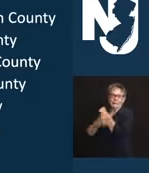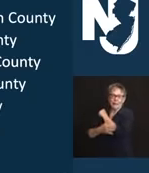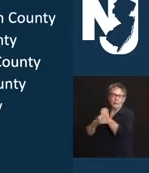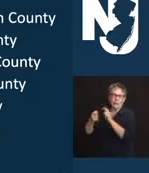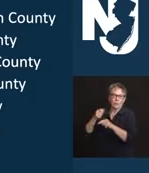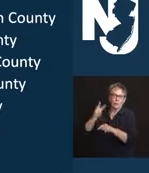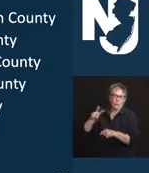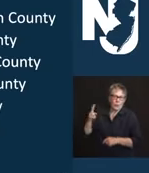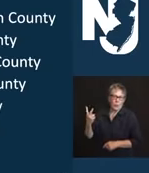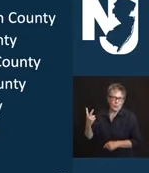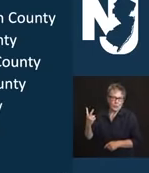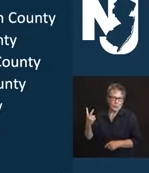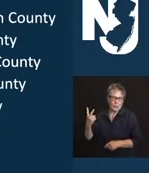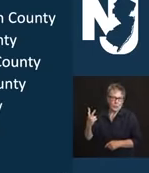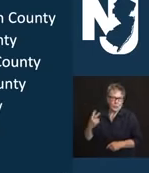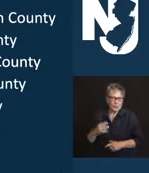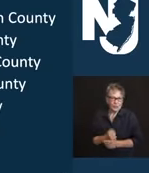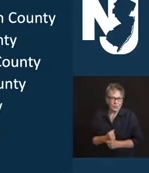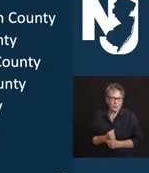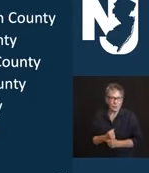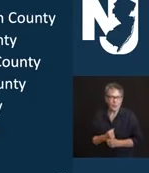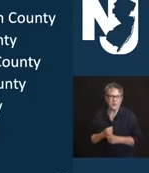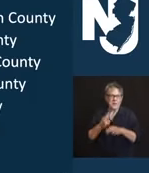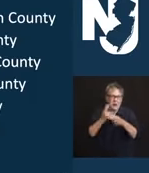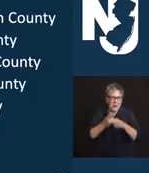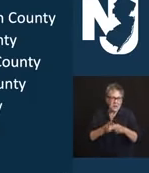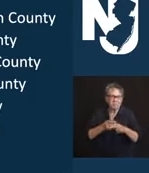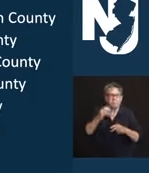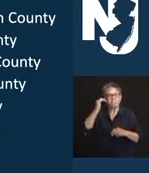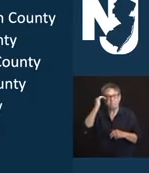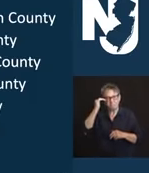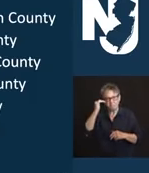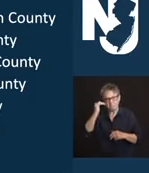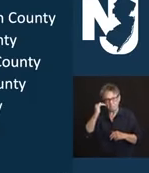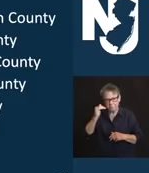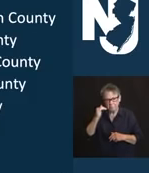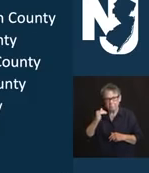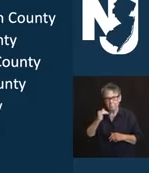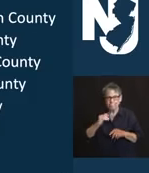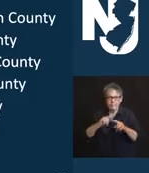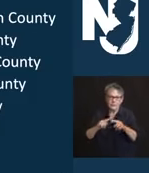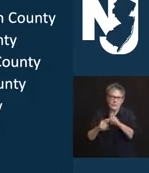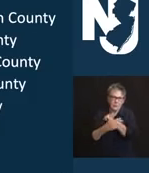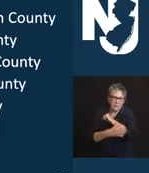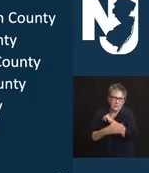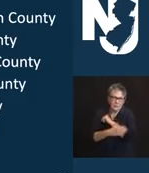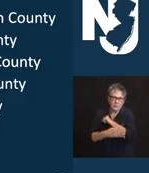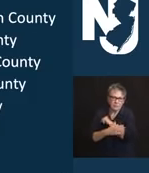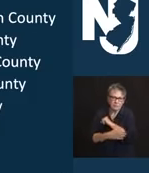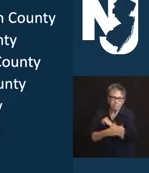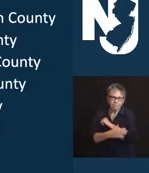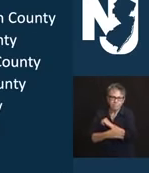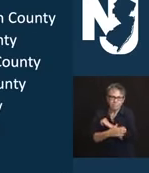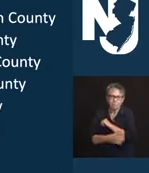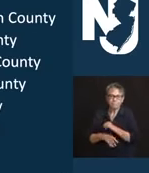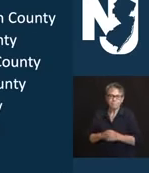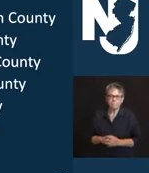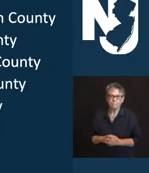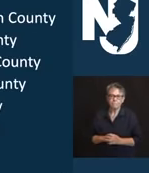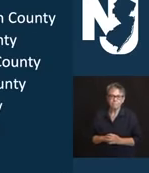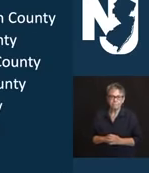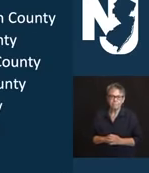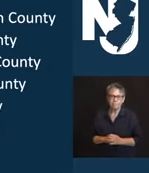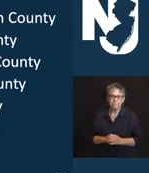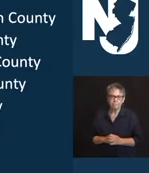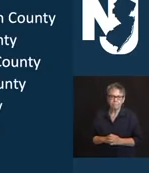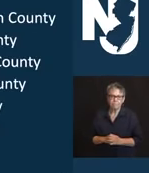Burkandy, Salem County. Army Corporal George W. Fowler, Somerset County. Army Sergeant David J.